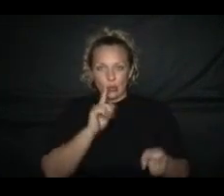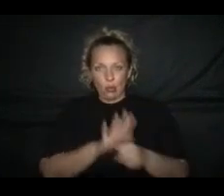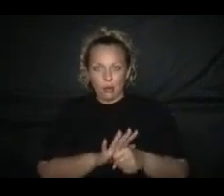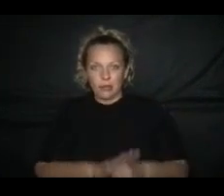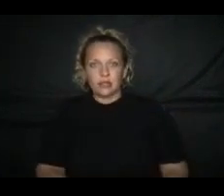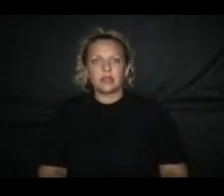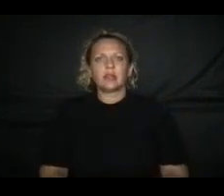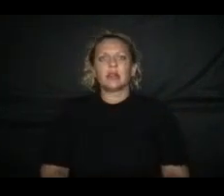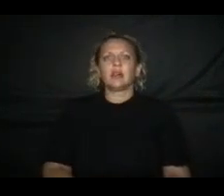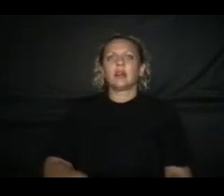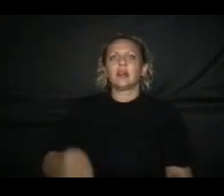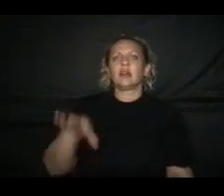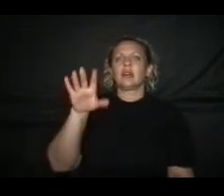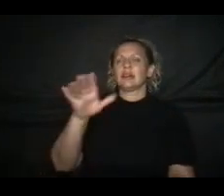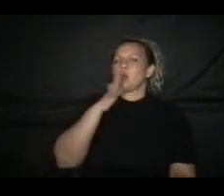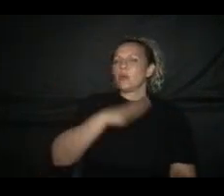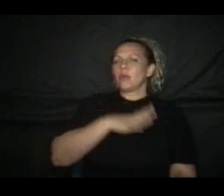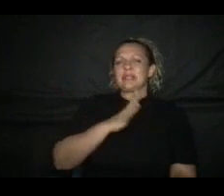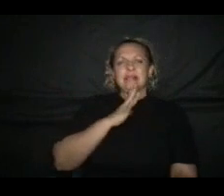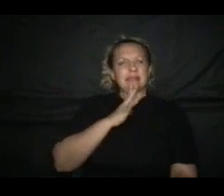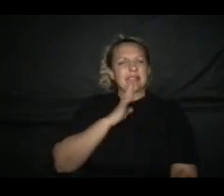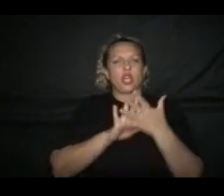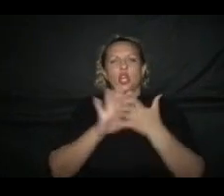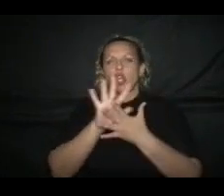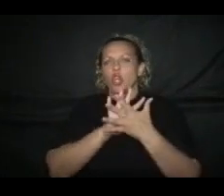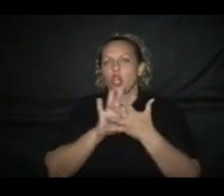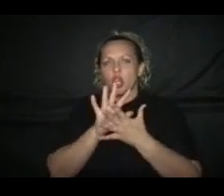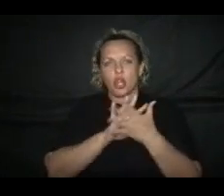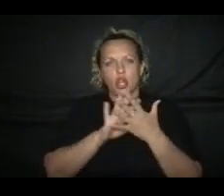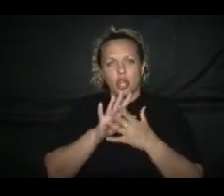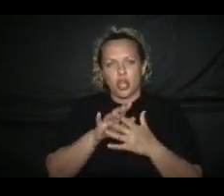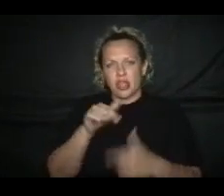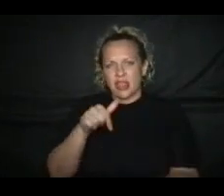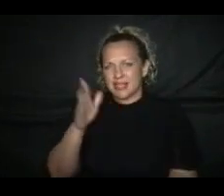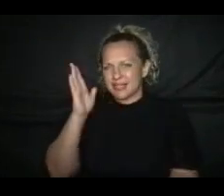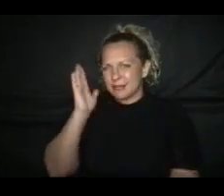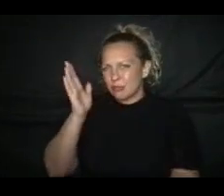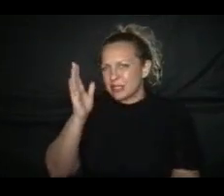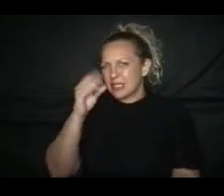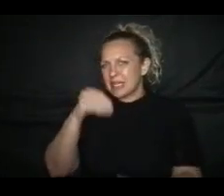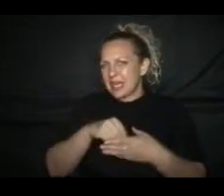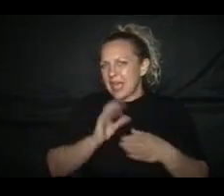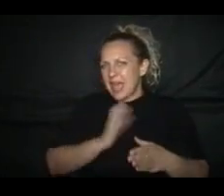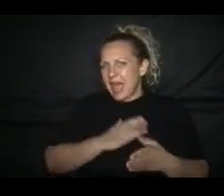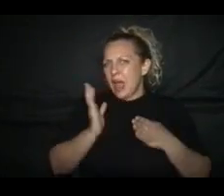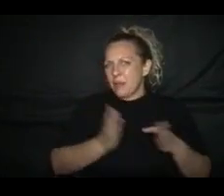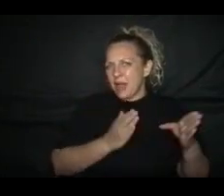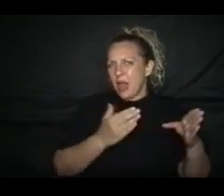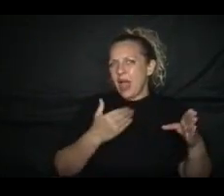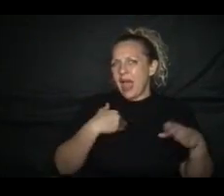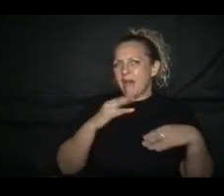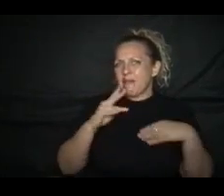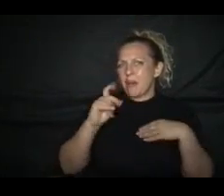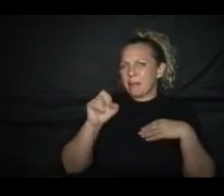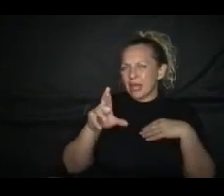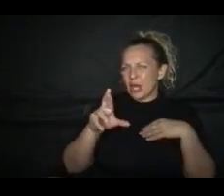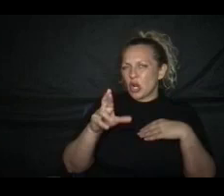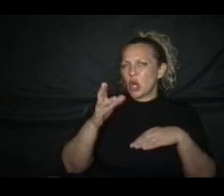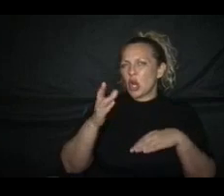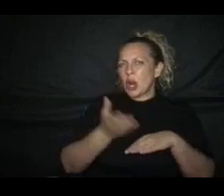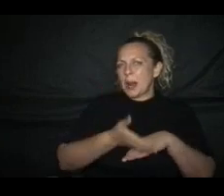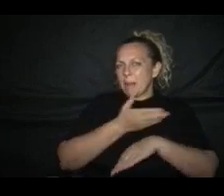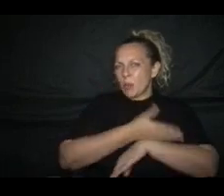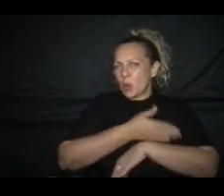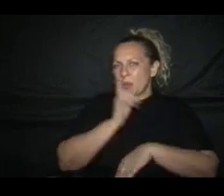touch on all the projects, of course, in this presentation, but within the plan, there are major improvements to Seacrest